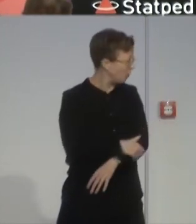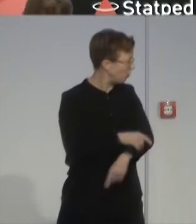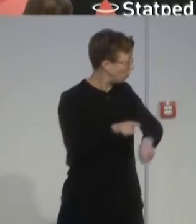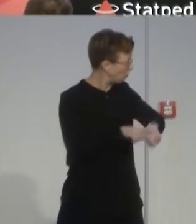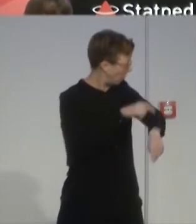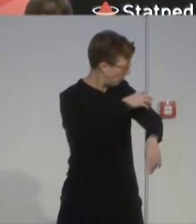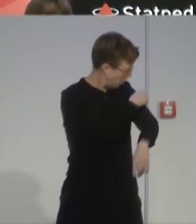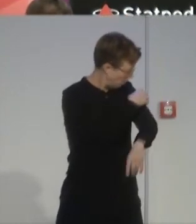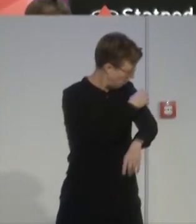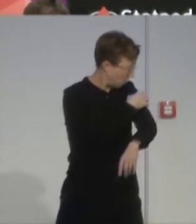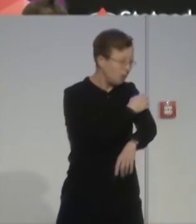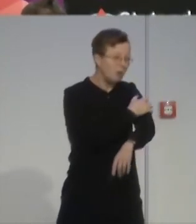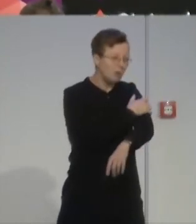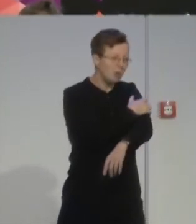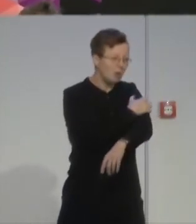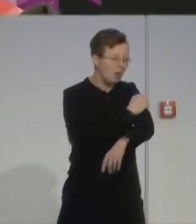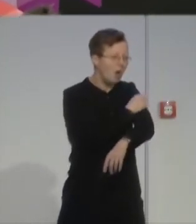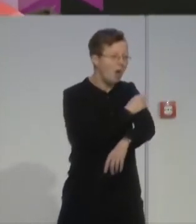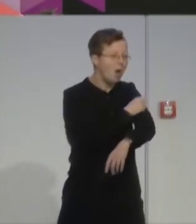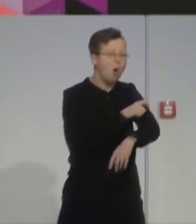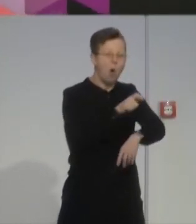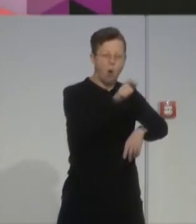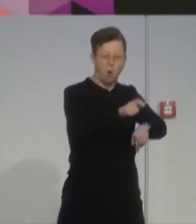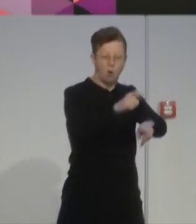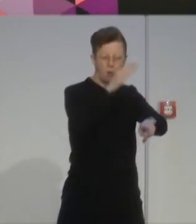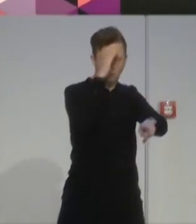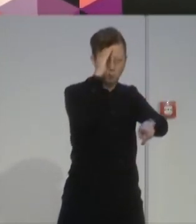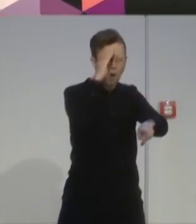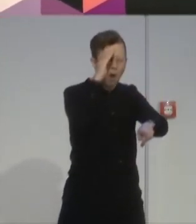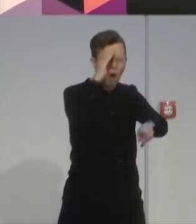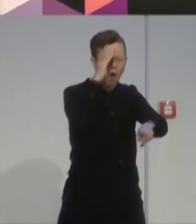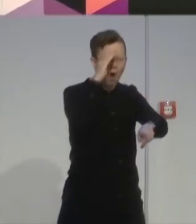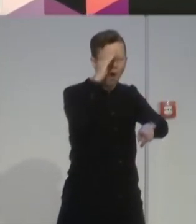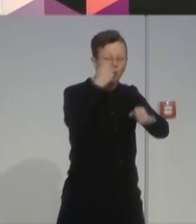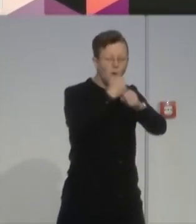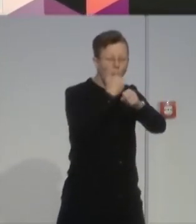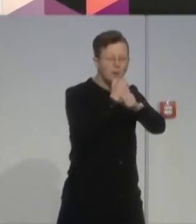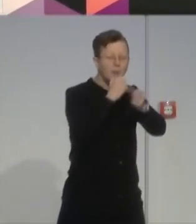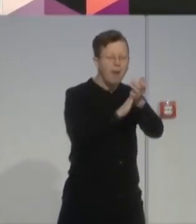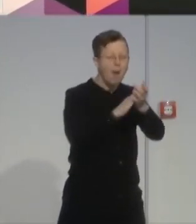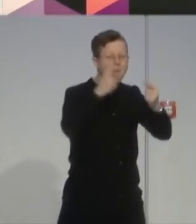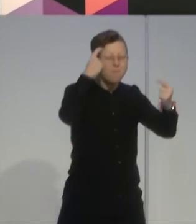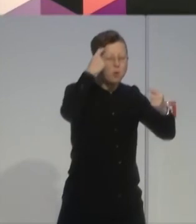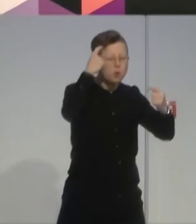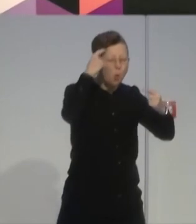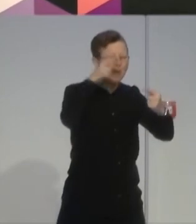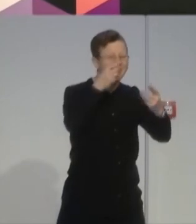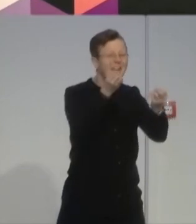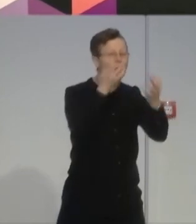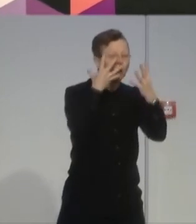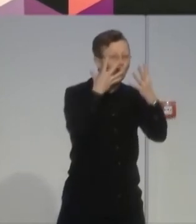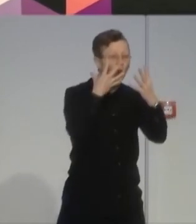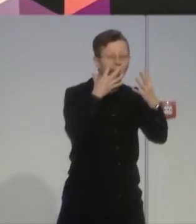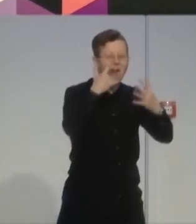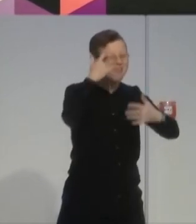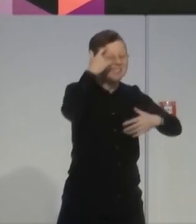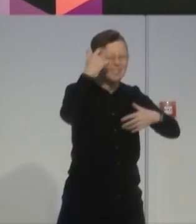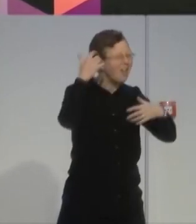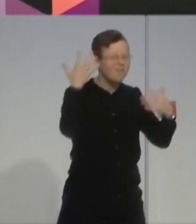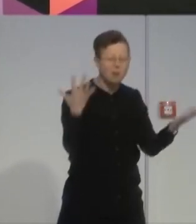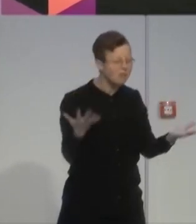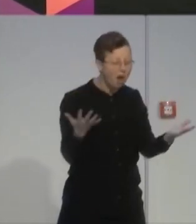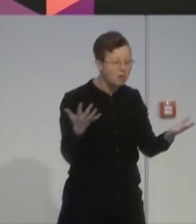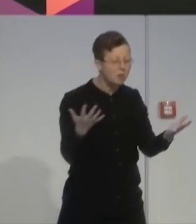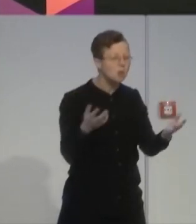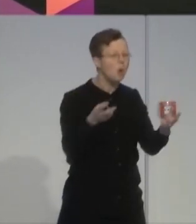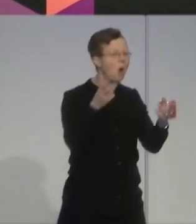this, and he was engaged in making sense of that impression. He didn't know what it was. So